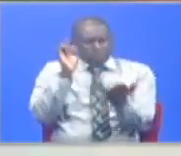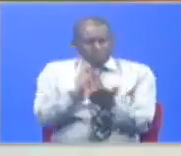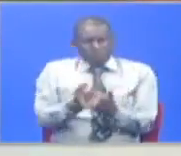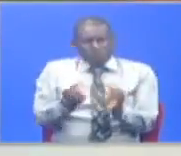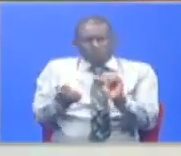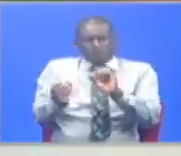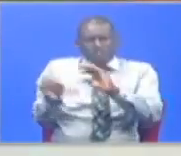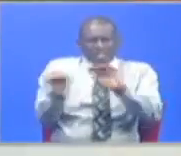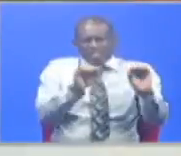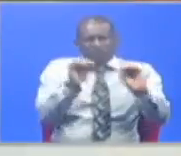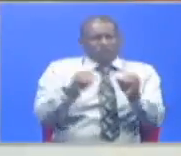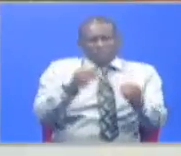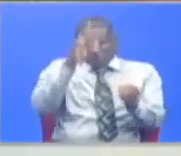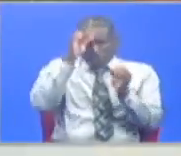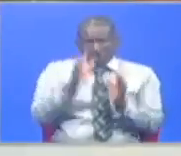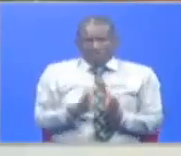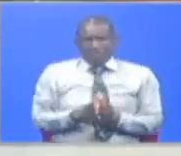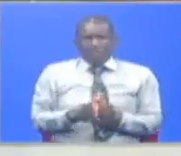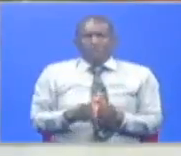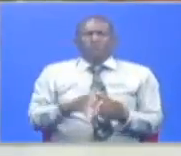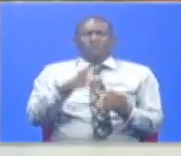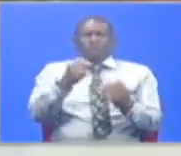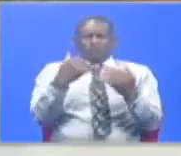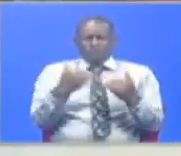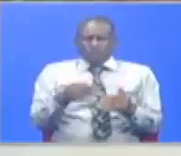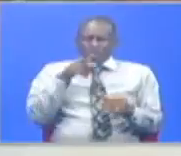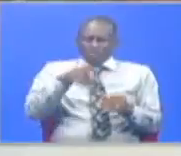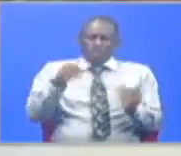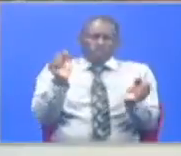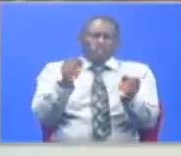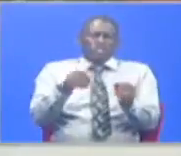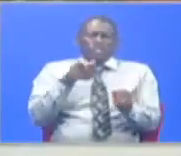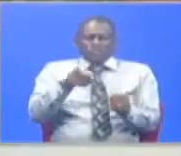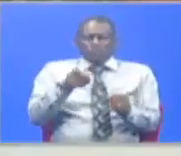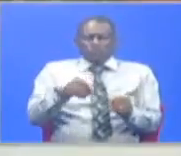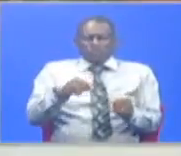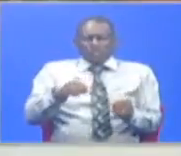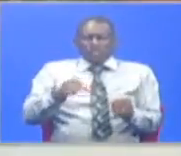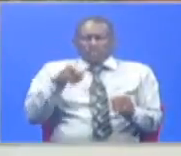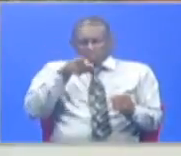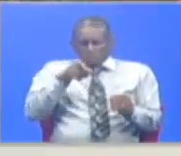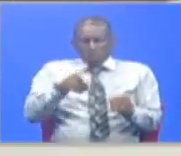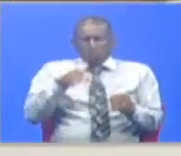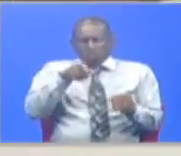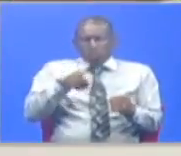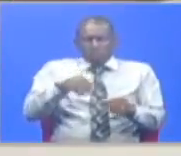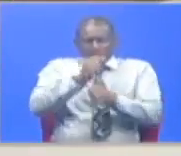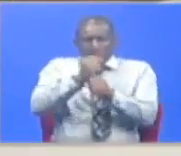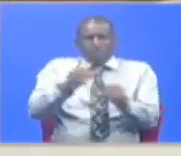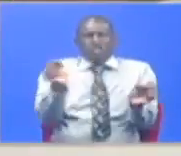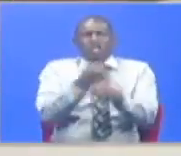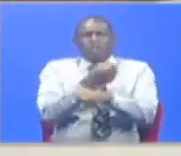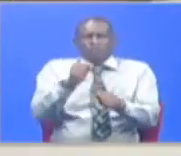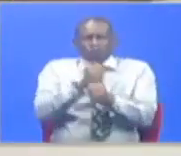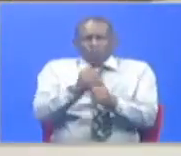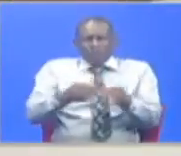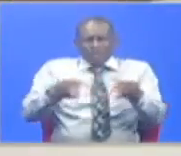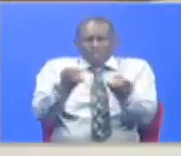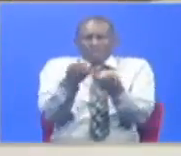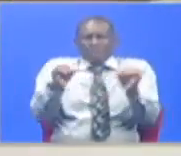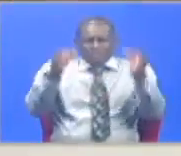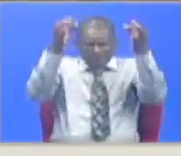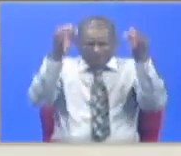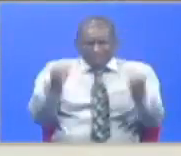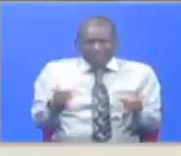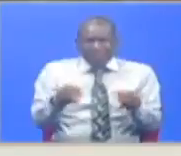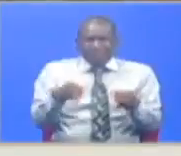governor. Thus, cannot make any independent, substantive decisions. Emwatok says his motion is meant to restore